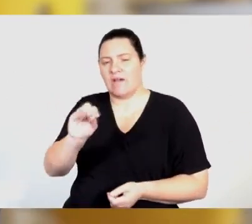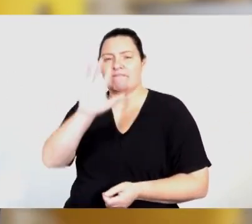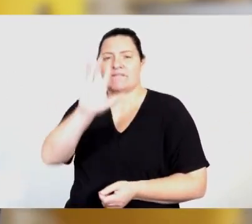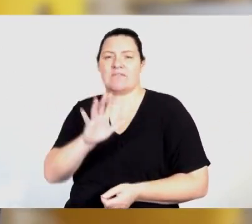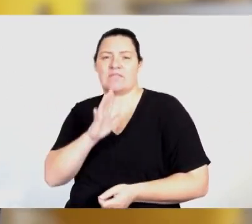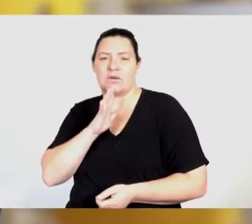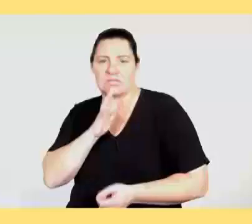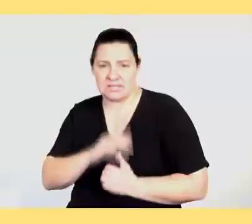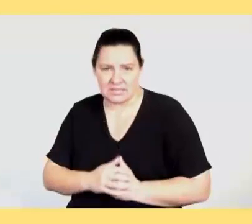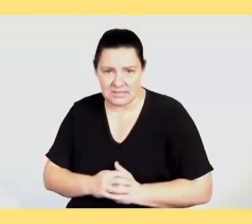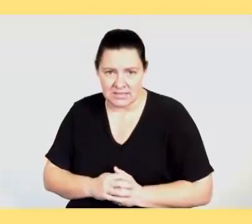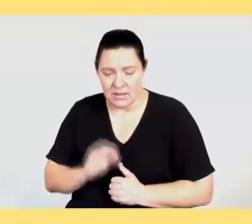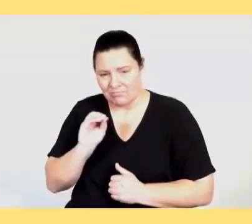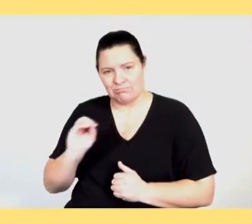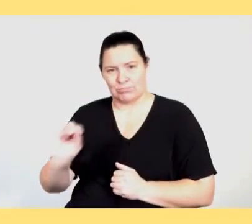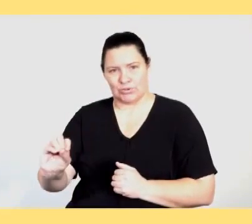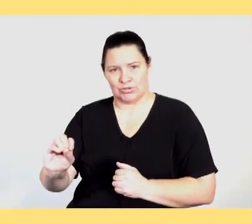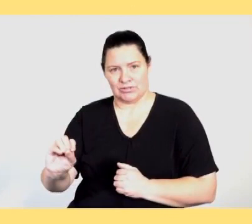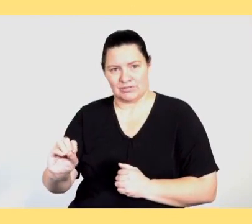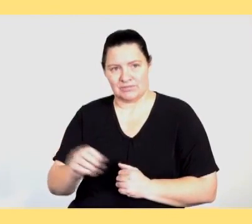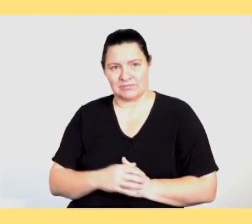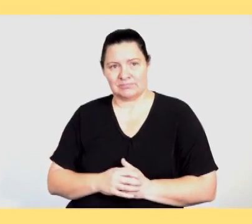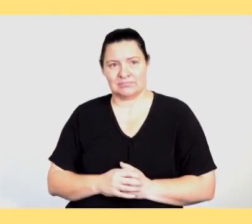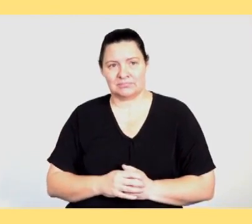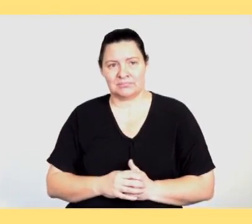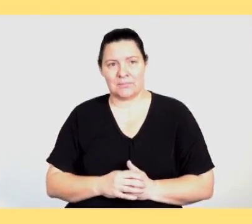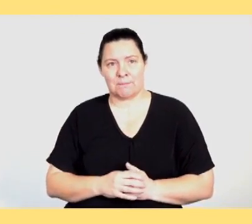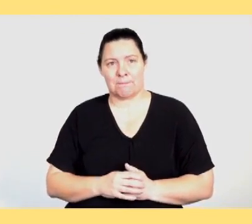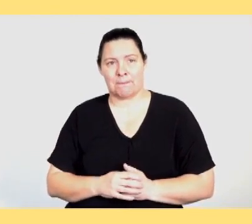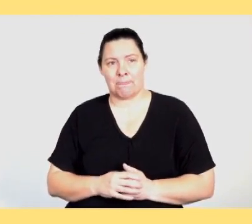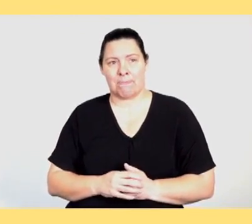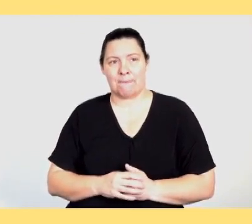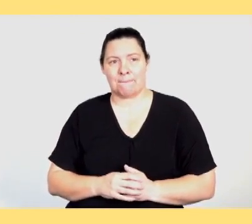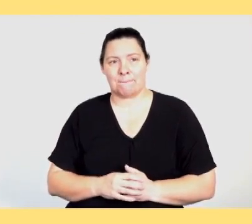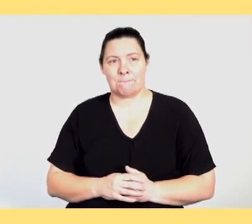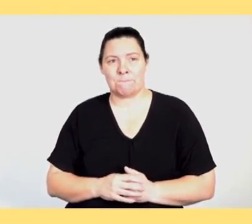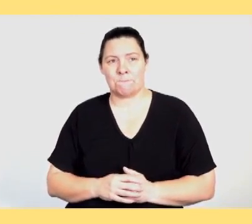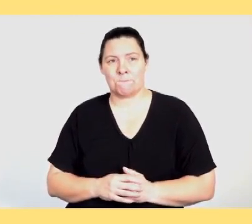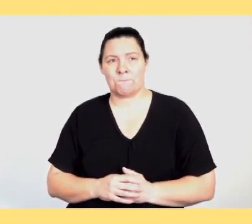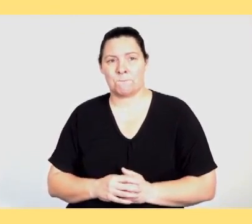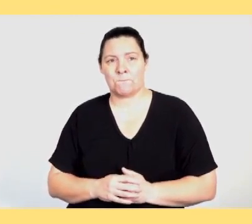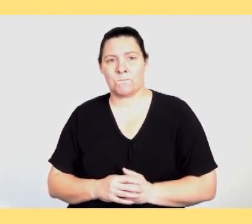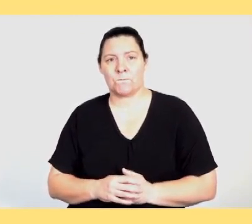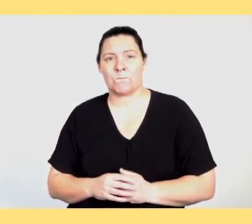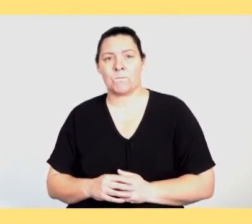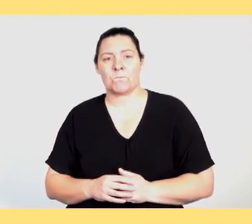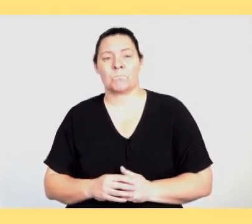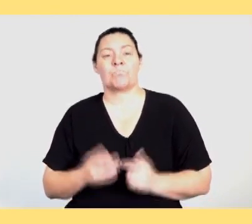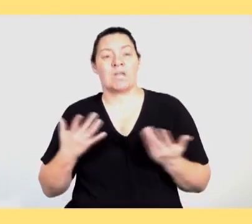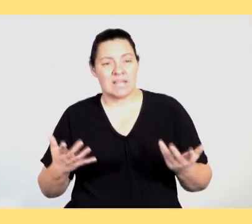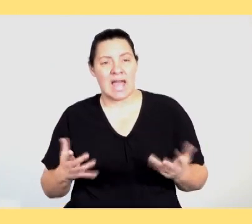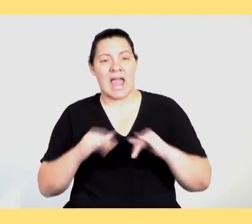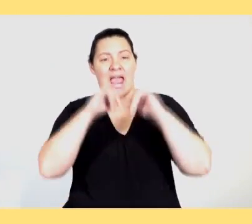you just take your 5,000, you bring it here. Here is my 5,000. And they